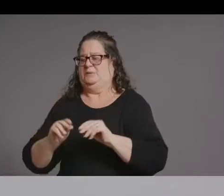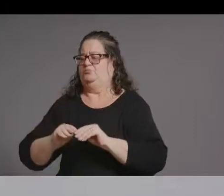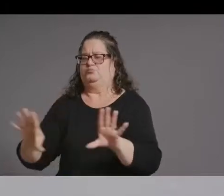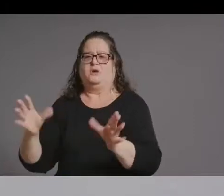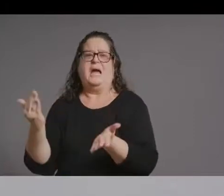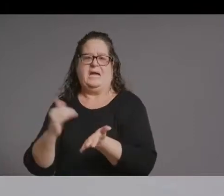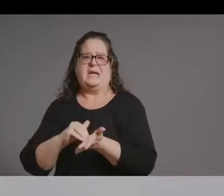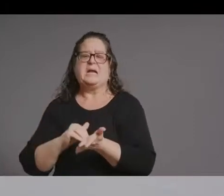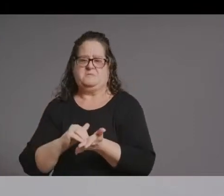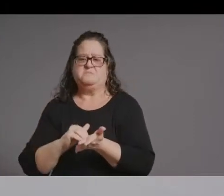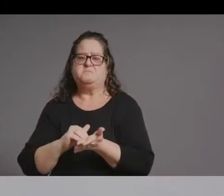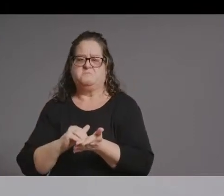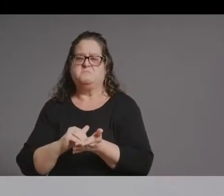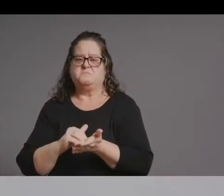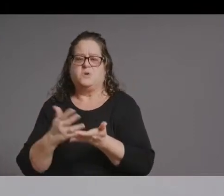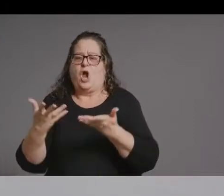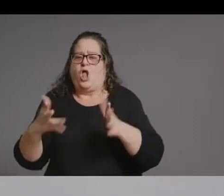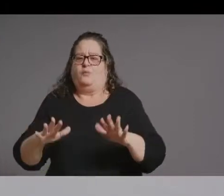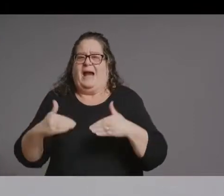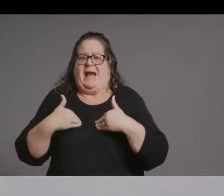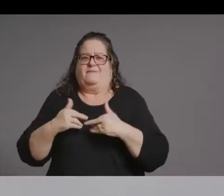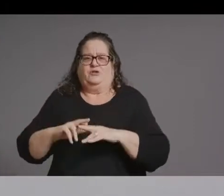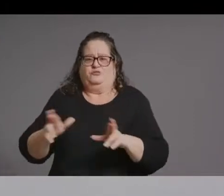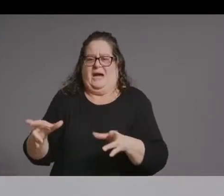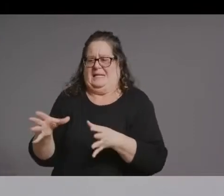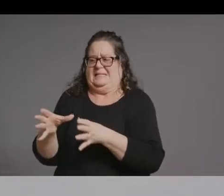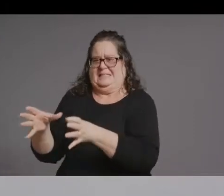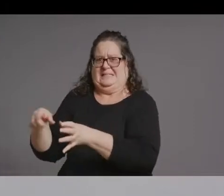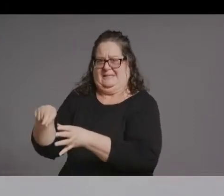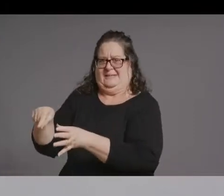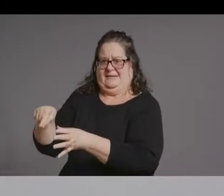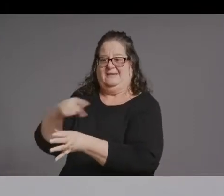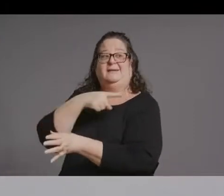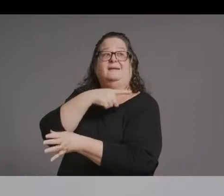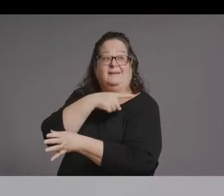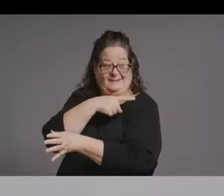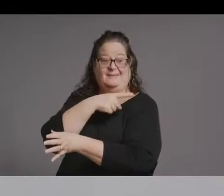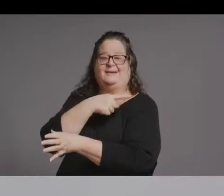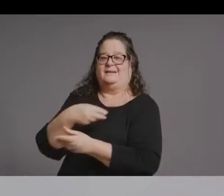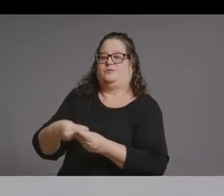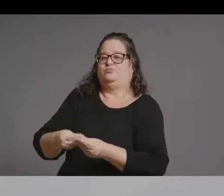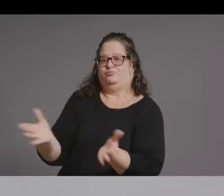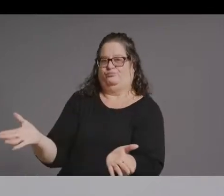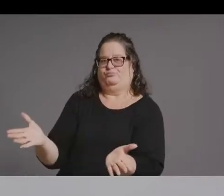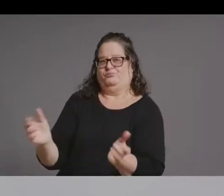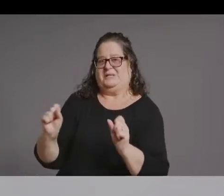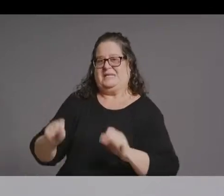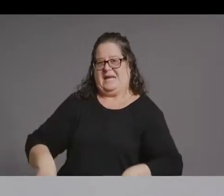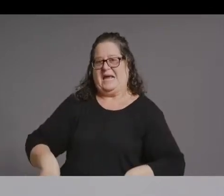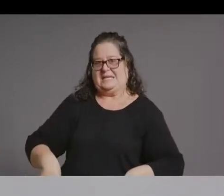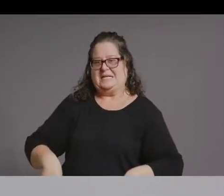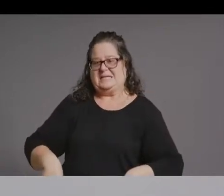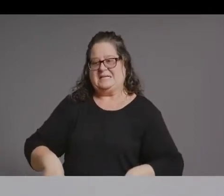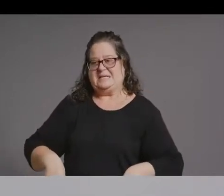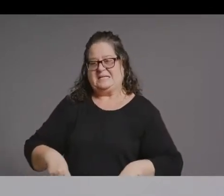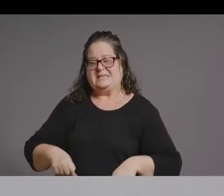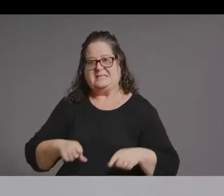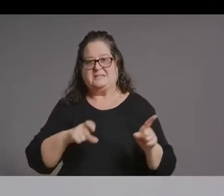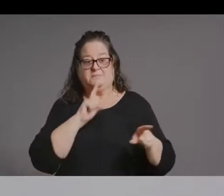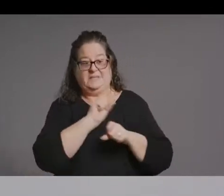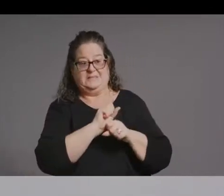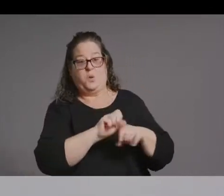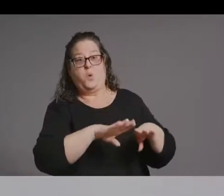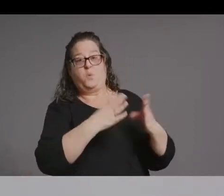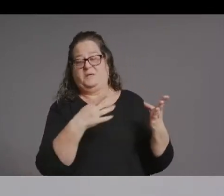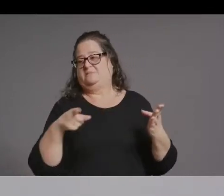in the community that providers could start using immediately upon it being unpaused. So could new doses that are not